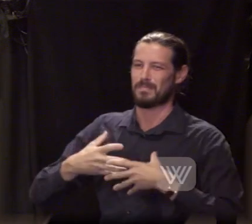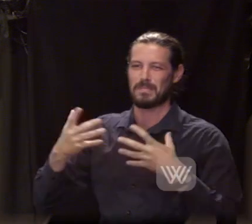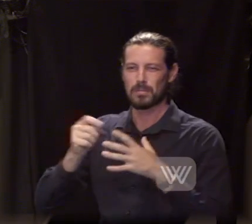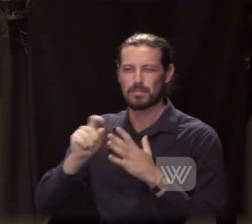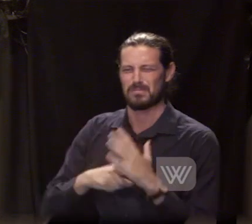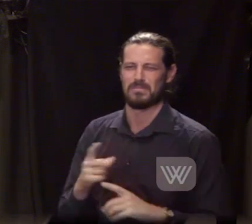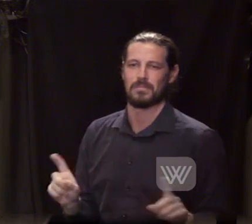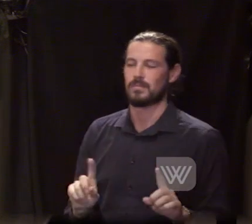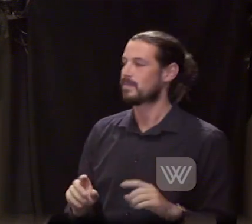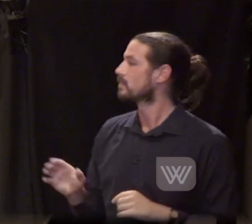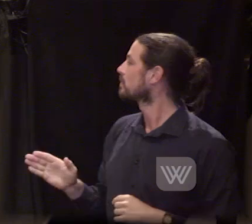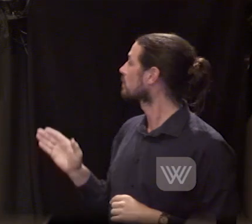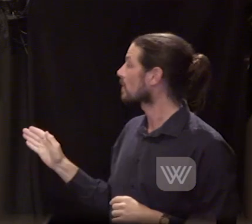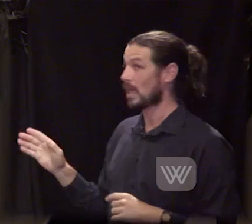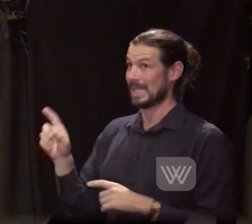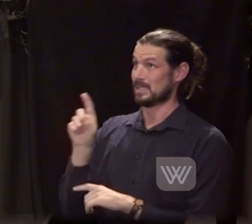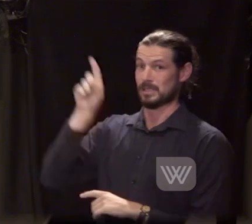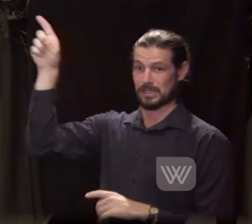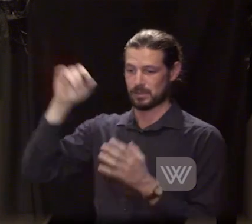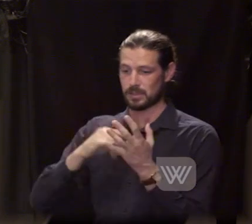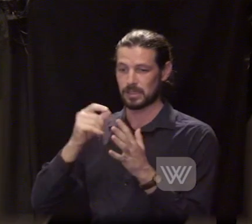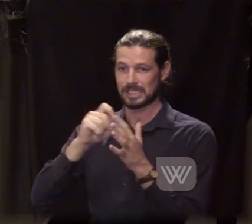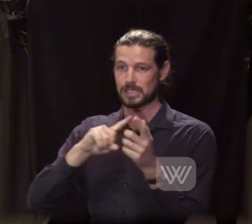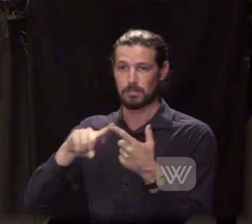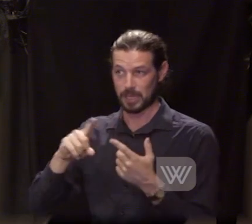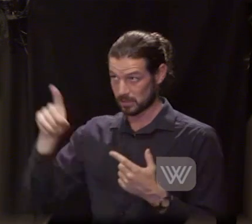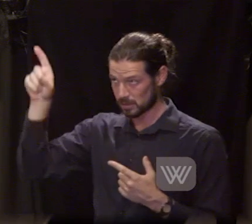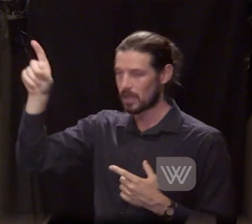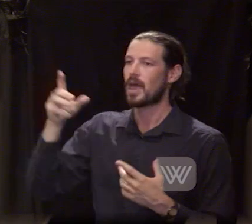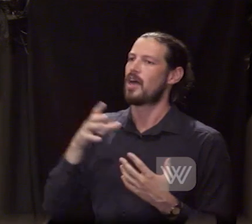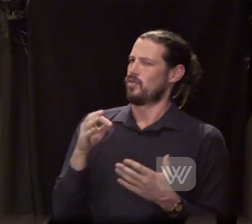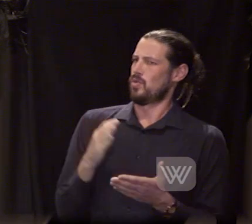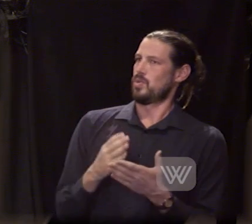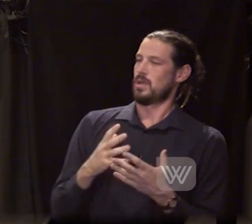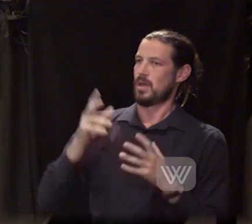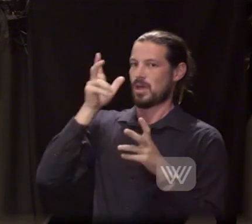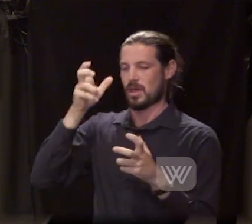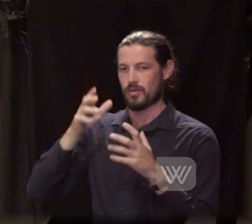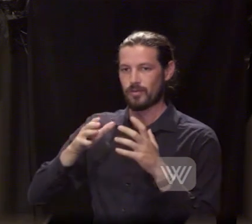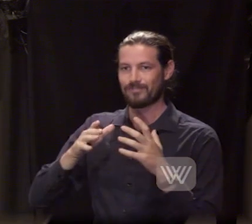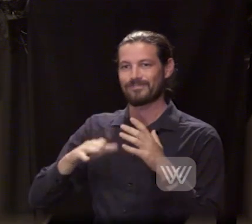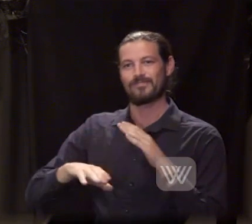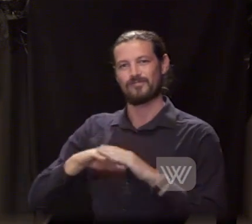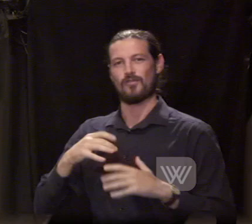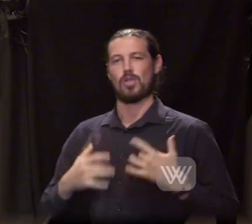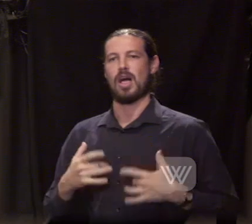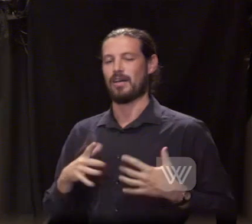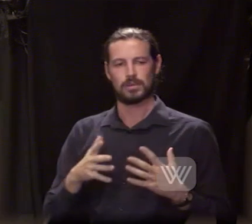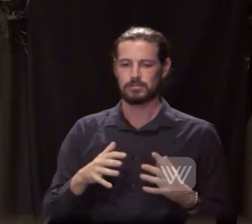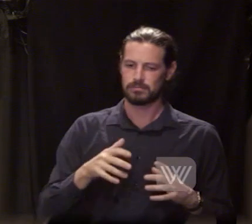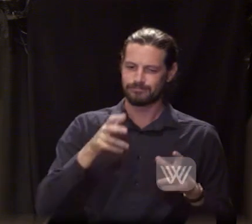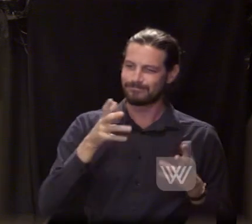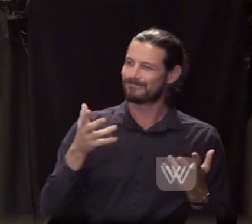Specifically space research, I haven't necessarily been interested in my whole life. I've always been interested in space and environmental science of